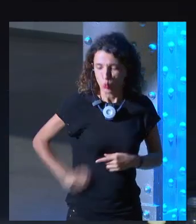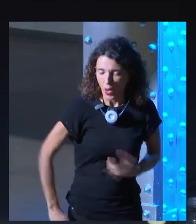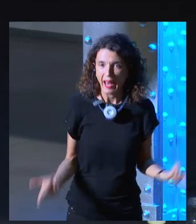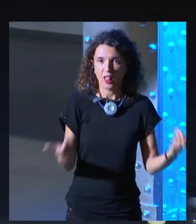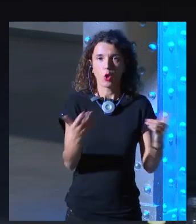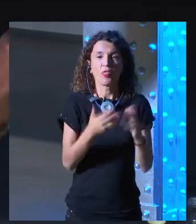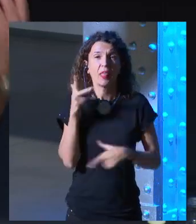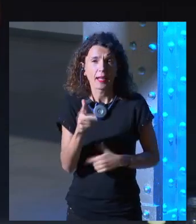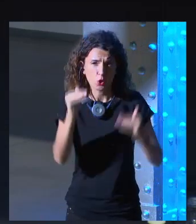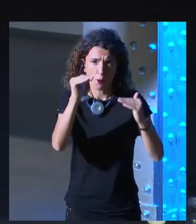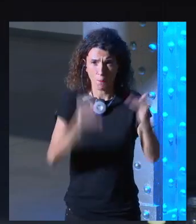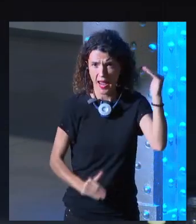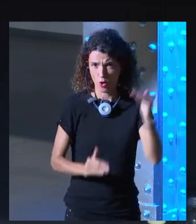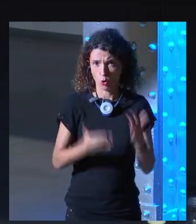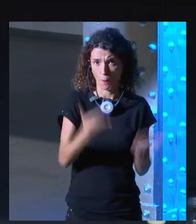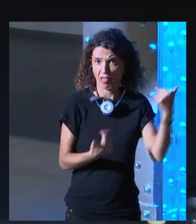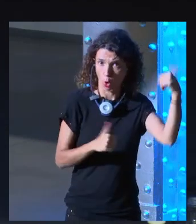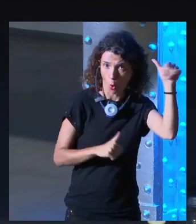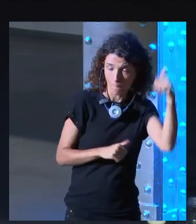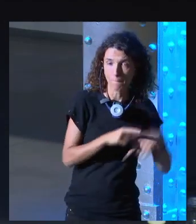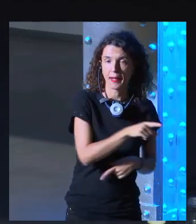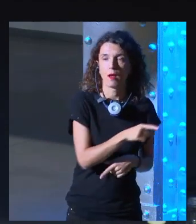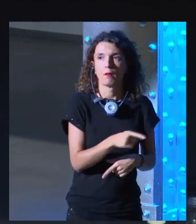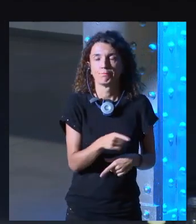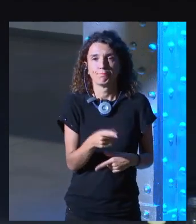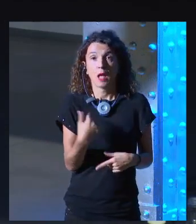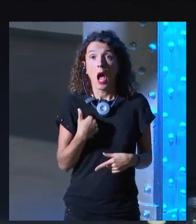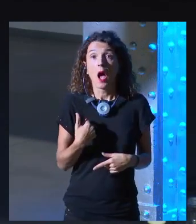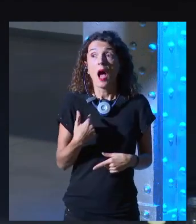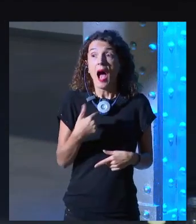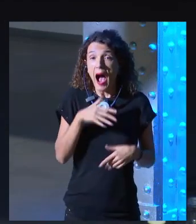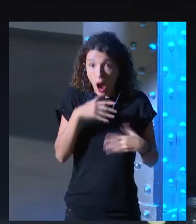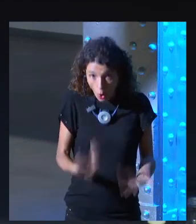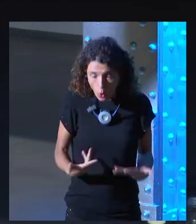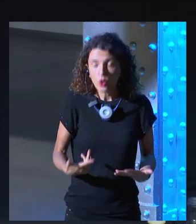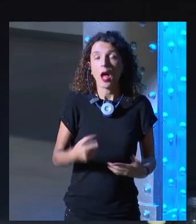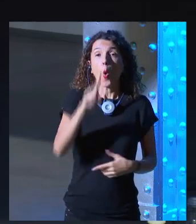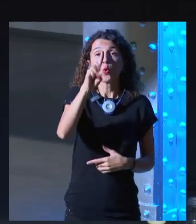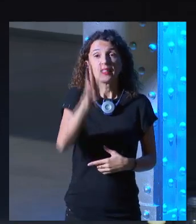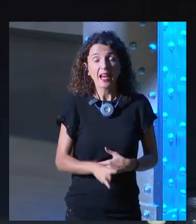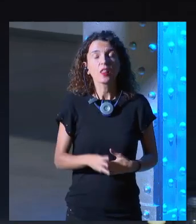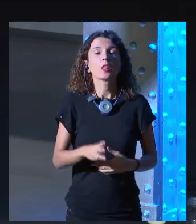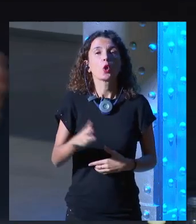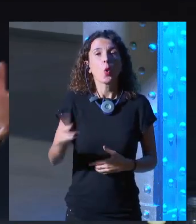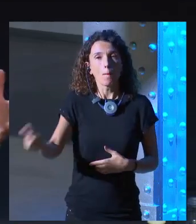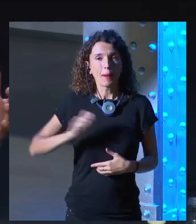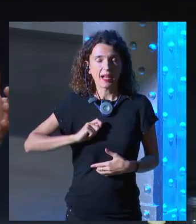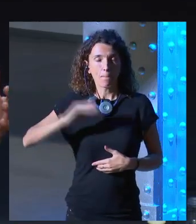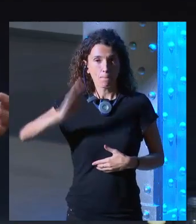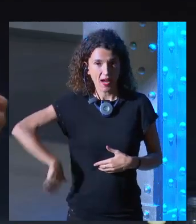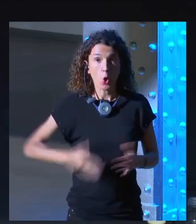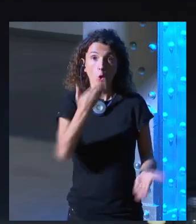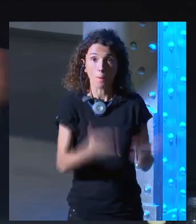West are doing well, we know that we're still paid often up to 1/3 less than men for the same